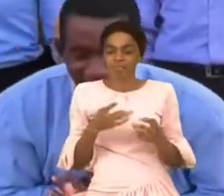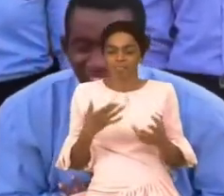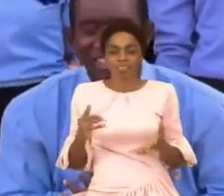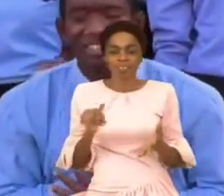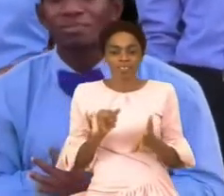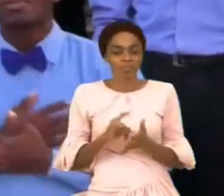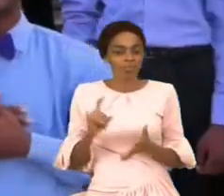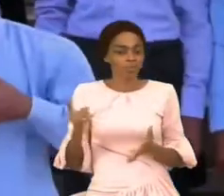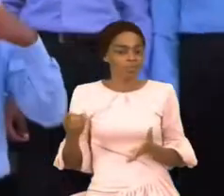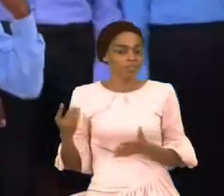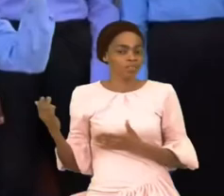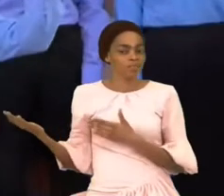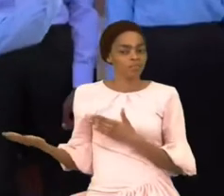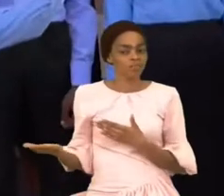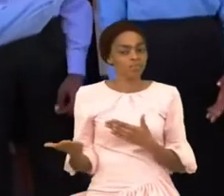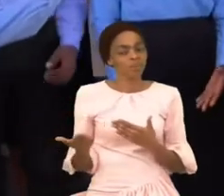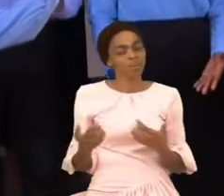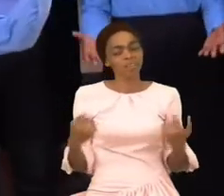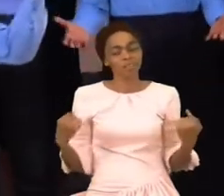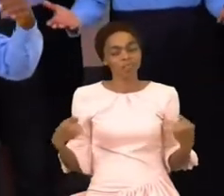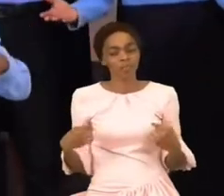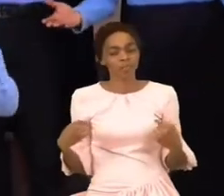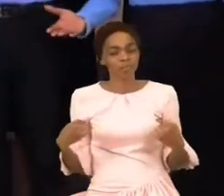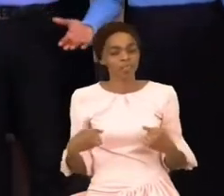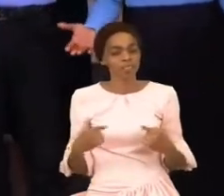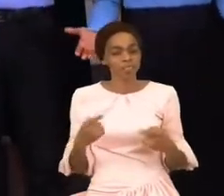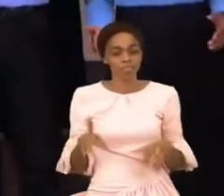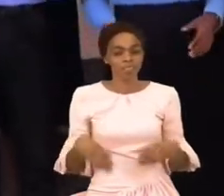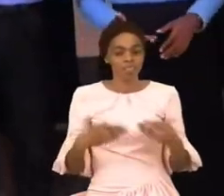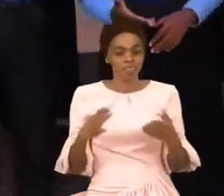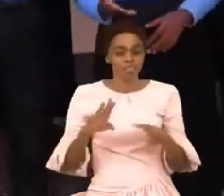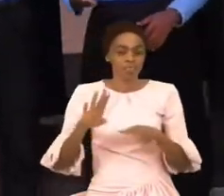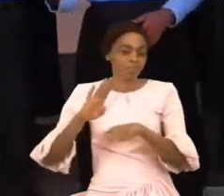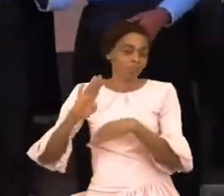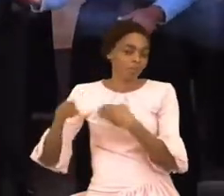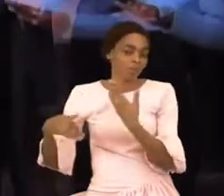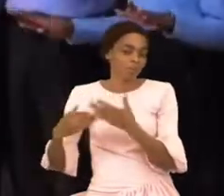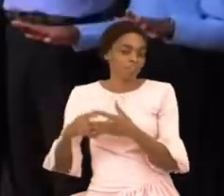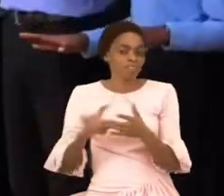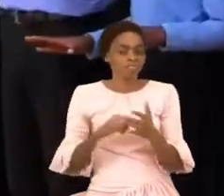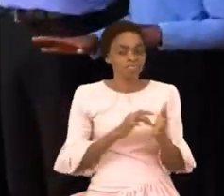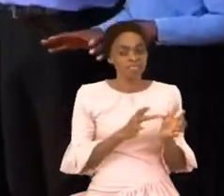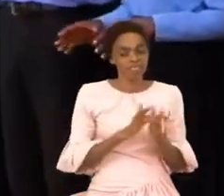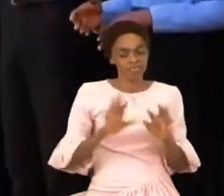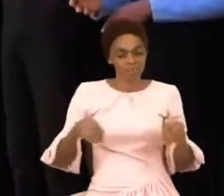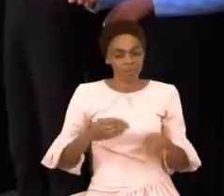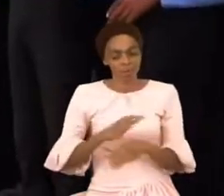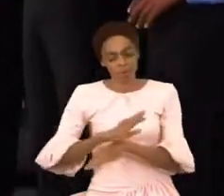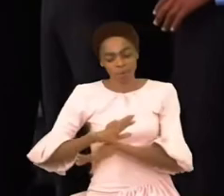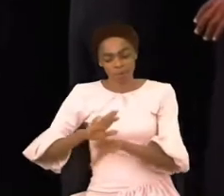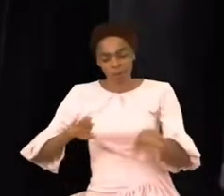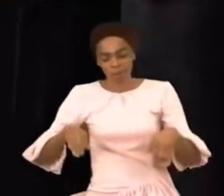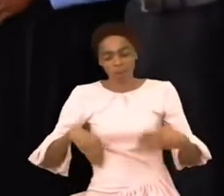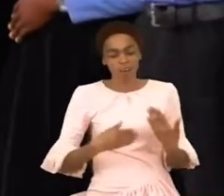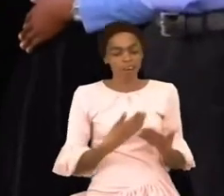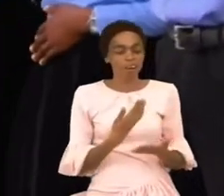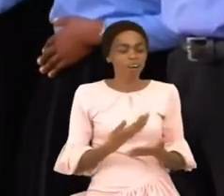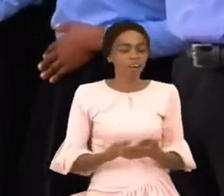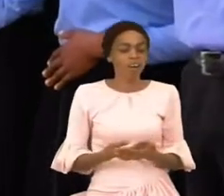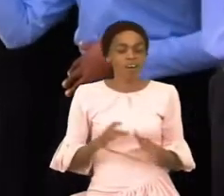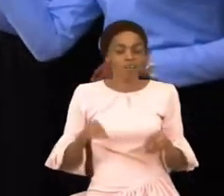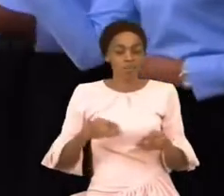them all to Jesus. Give them all. Give them all. Give them all. Give them all. Give them all